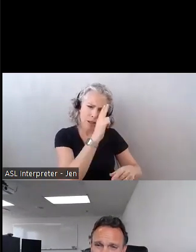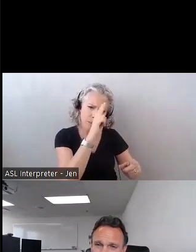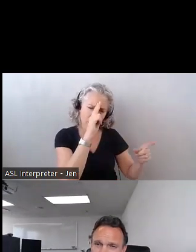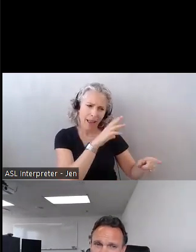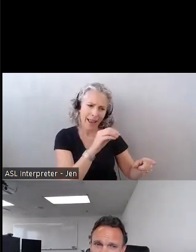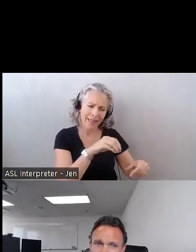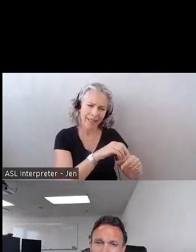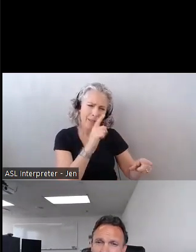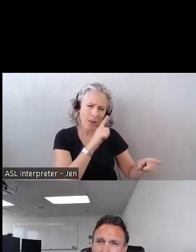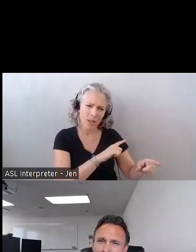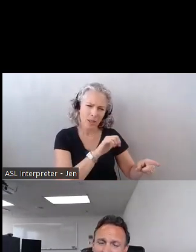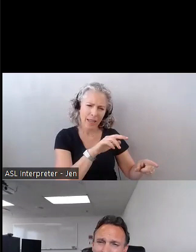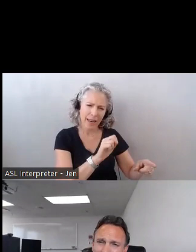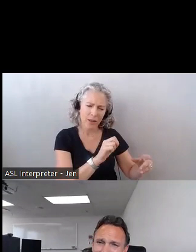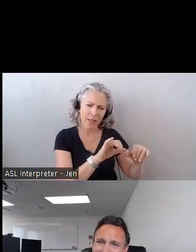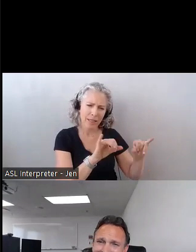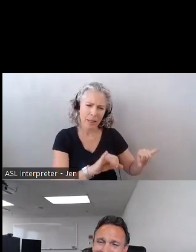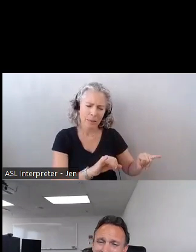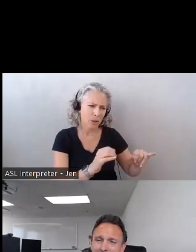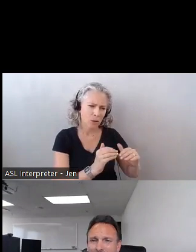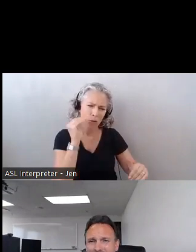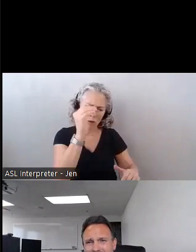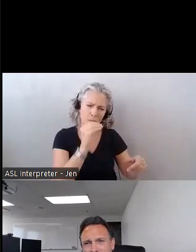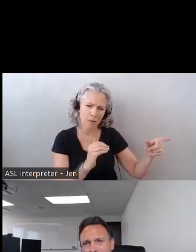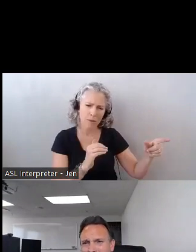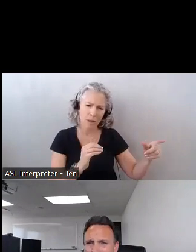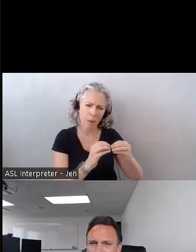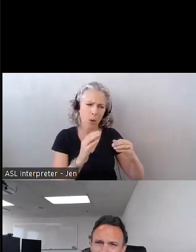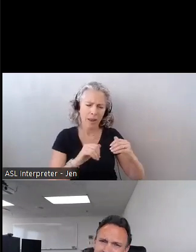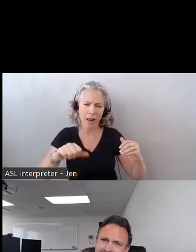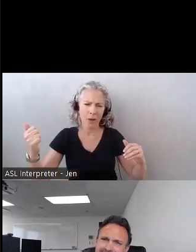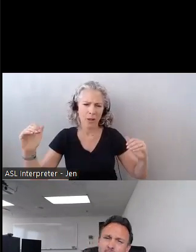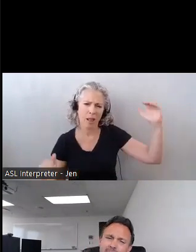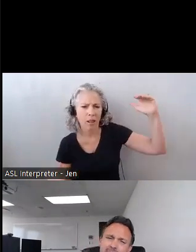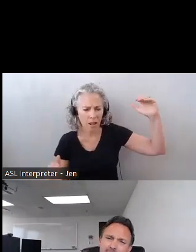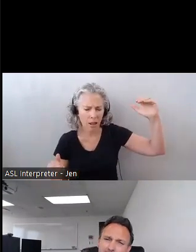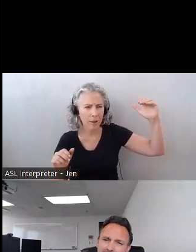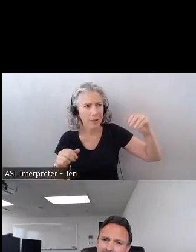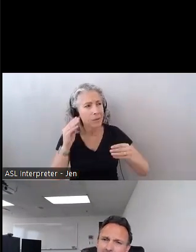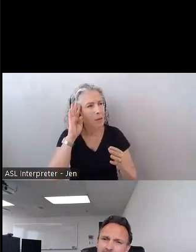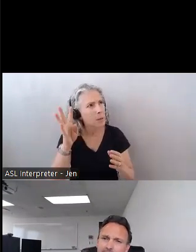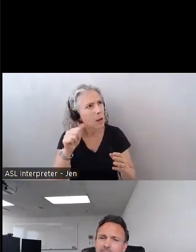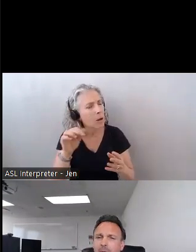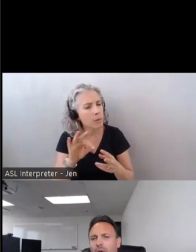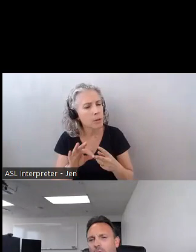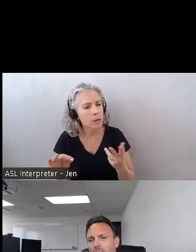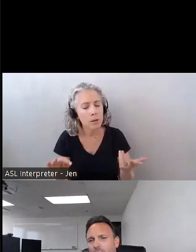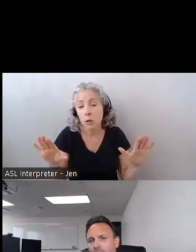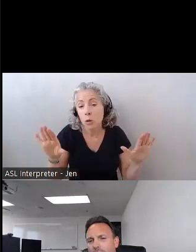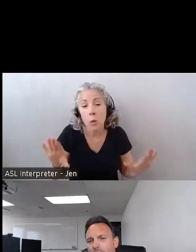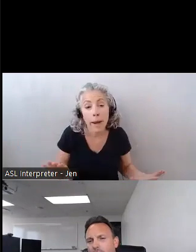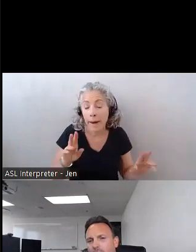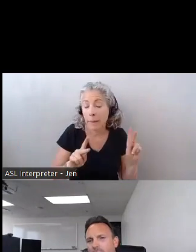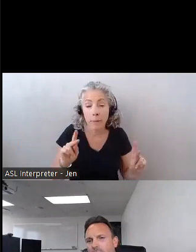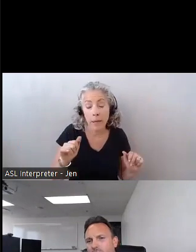the foster care system. So we knew that we had to come up with another option. See, it's great that we have an ability for people to